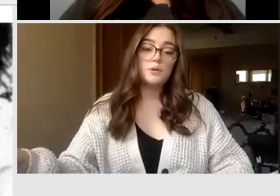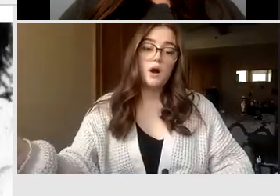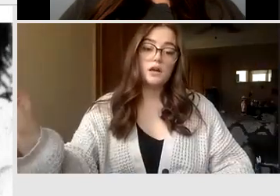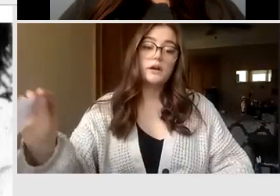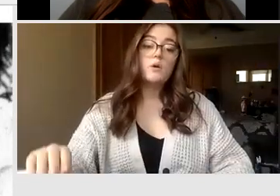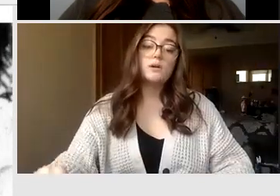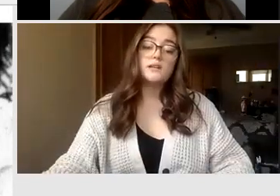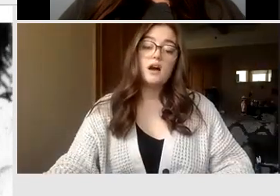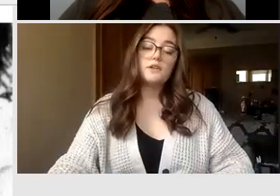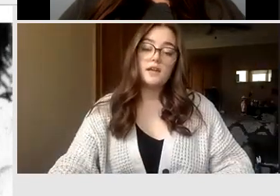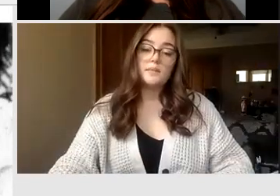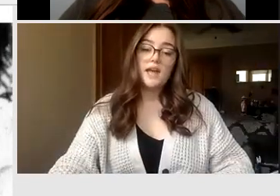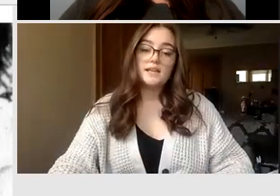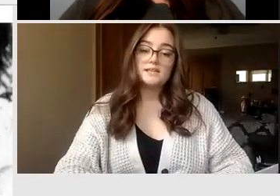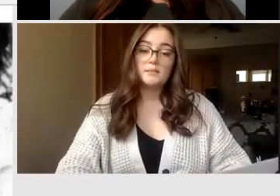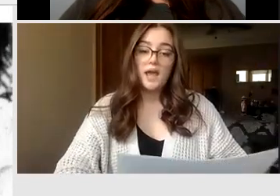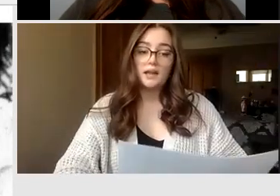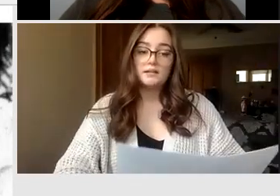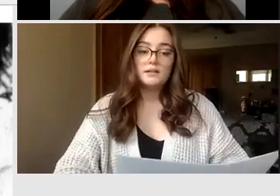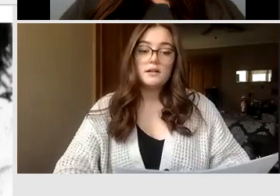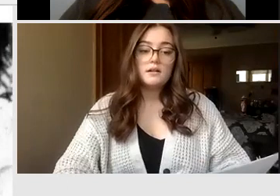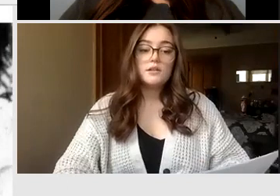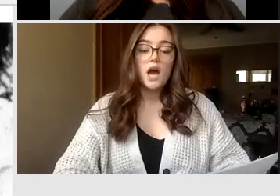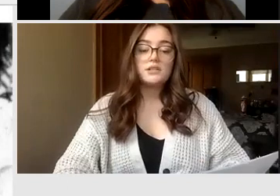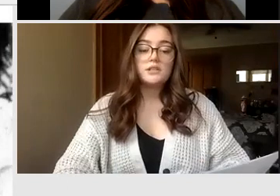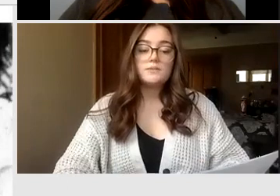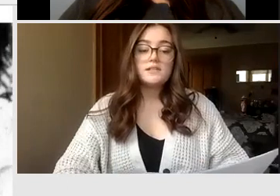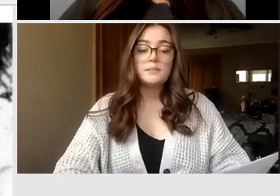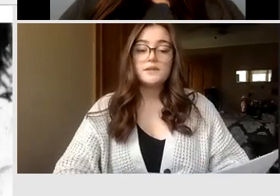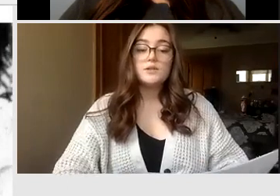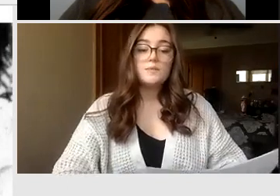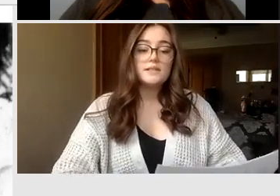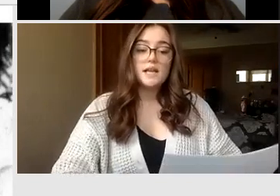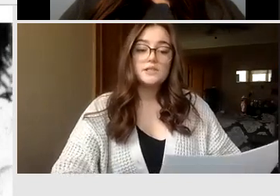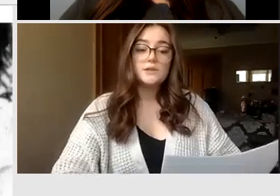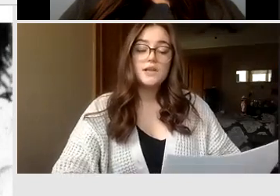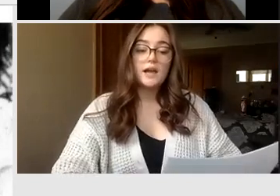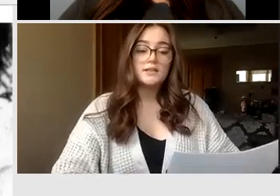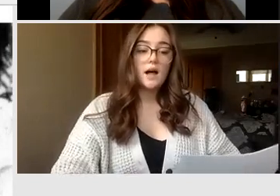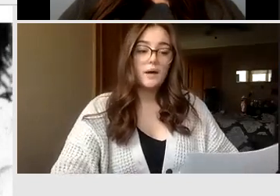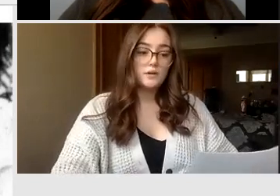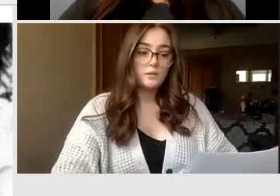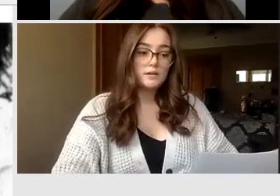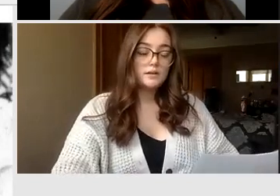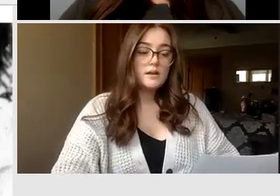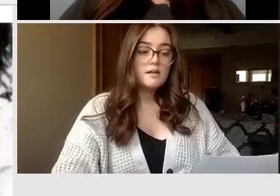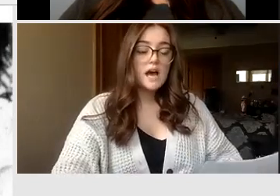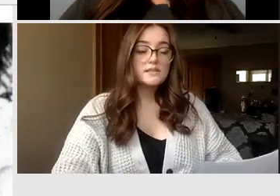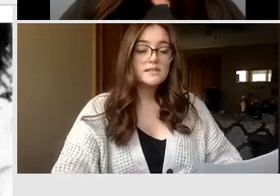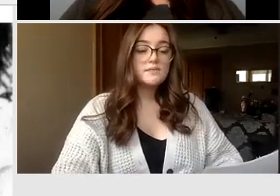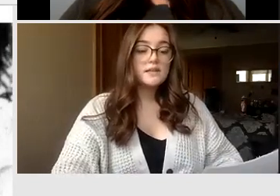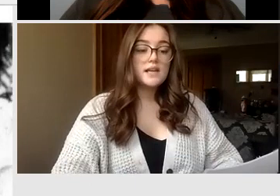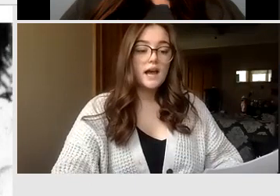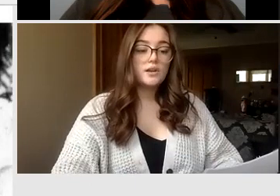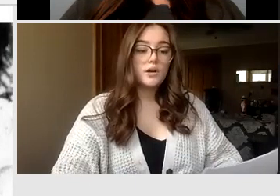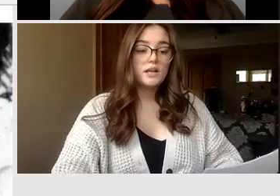food or water, or to comfort them and ease their pain. The doctors were simply too busy and too tired to help everyone. Thousands